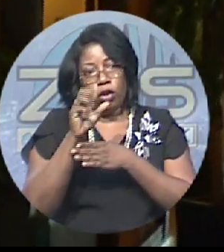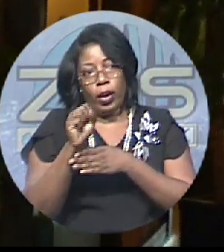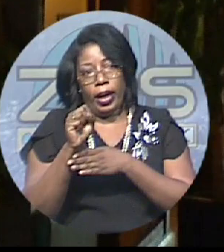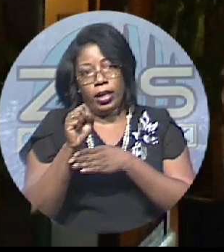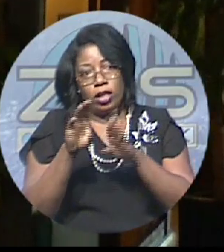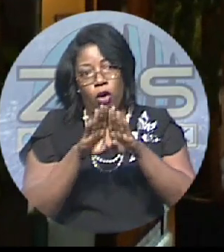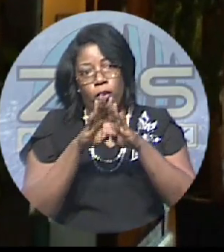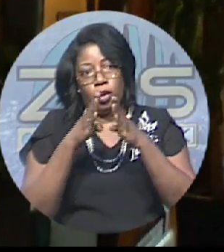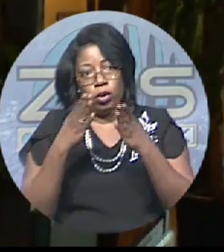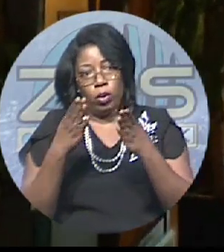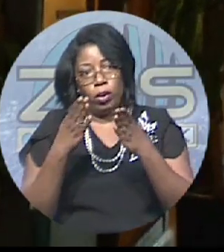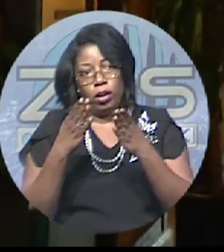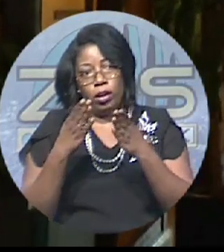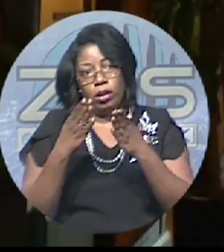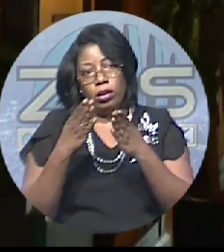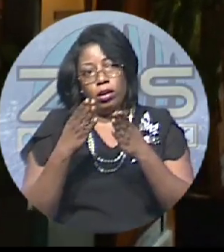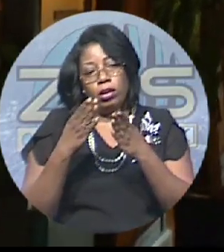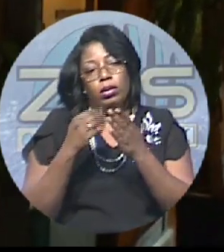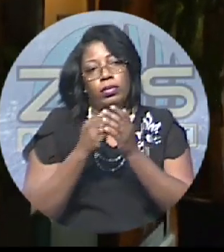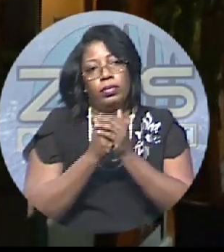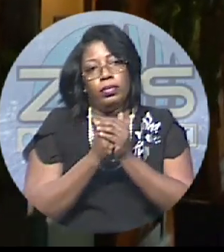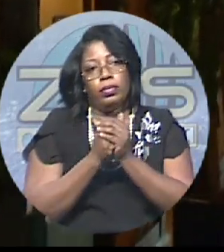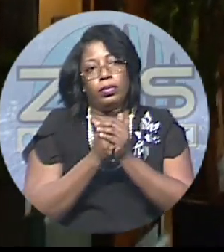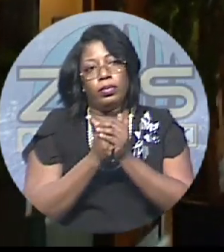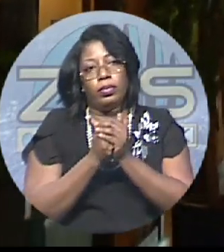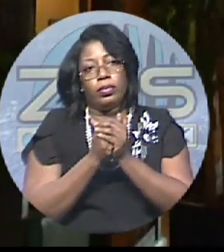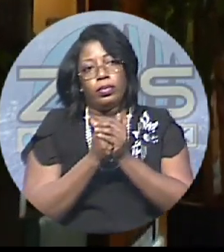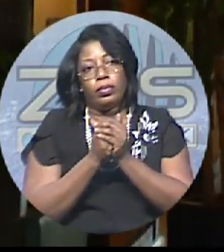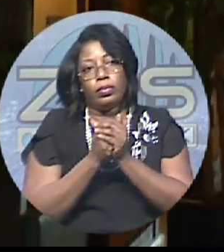They open the door and we pack